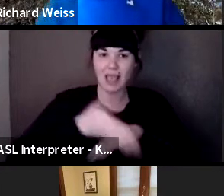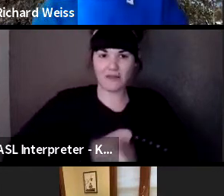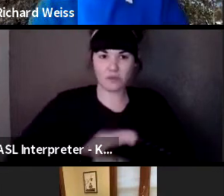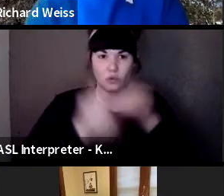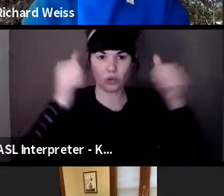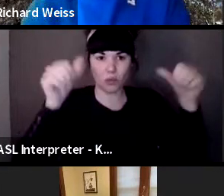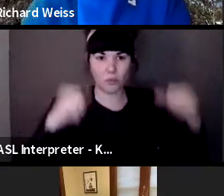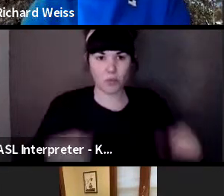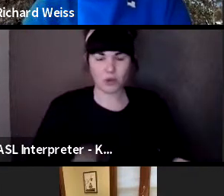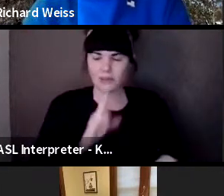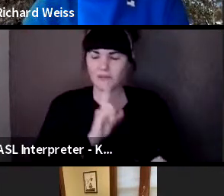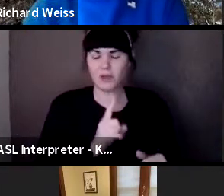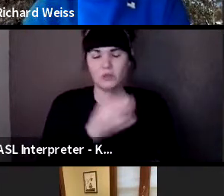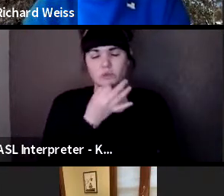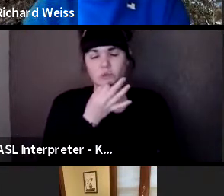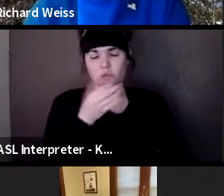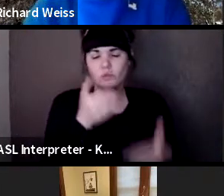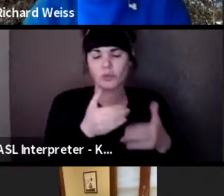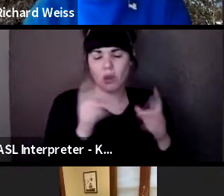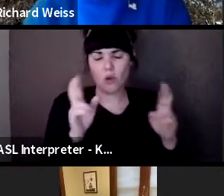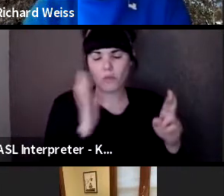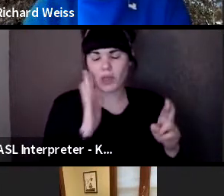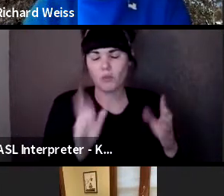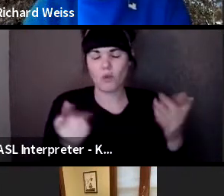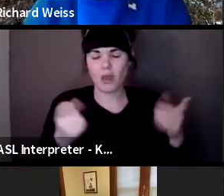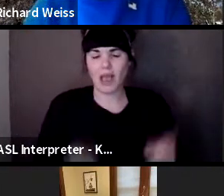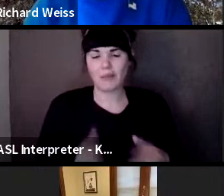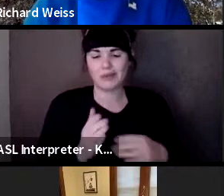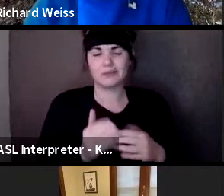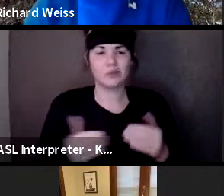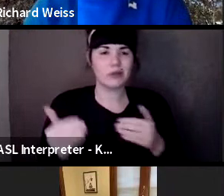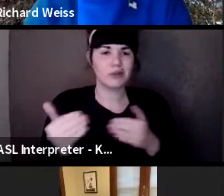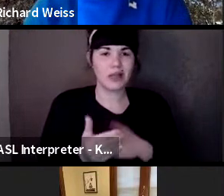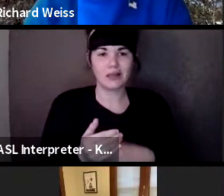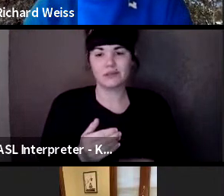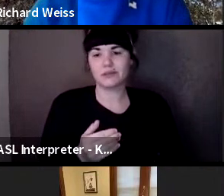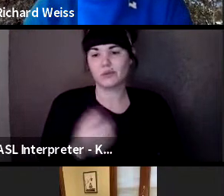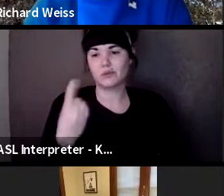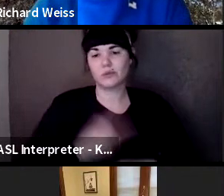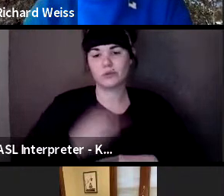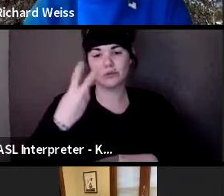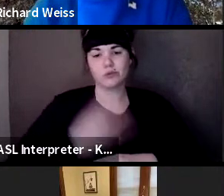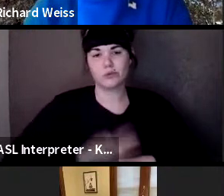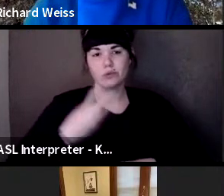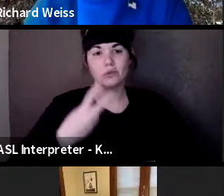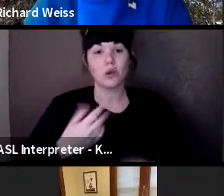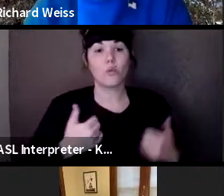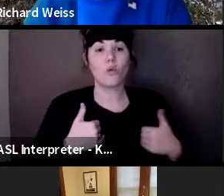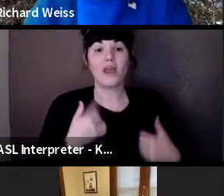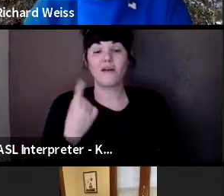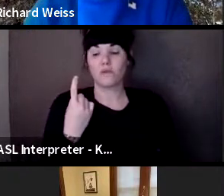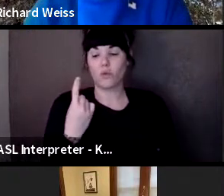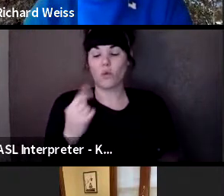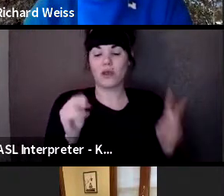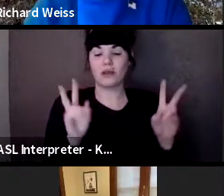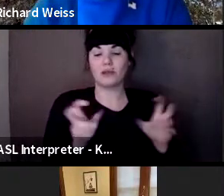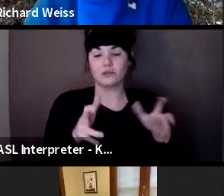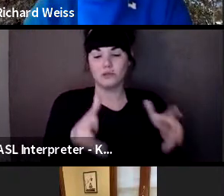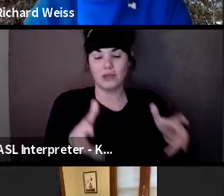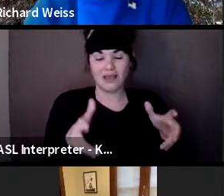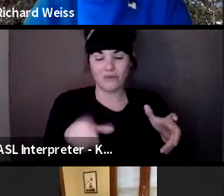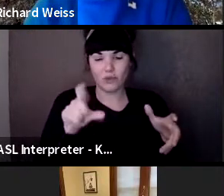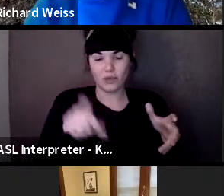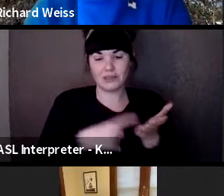hope that happens within the next business day or two. We have one remaining issue to address